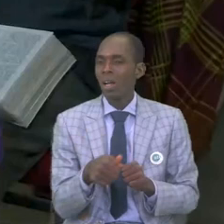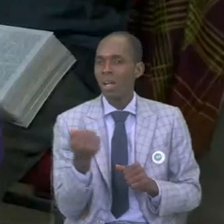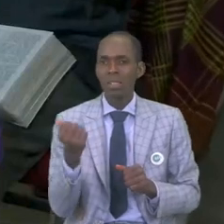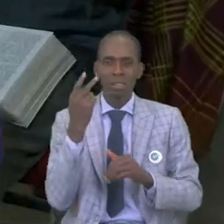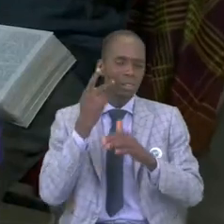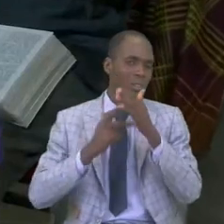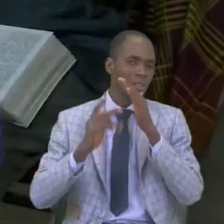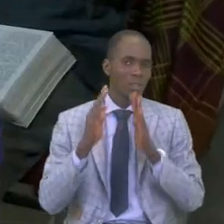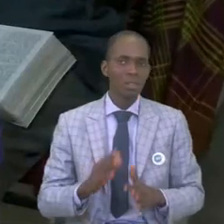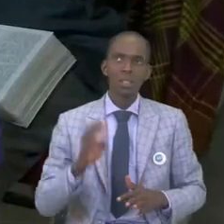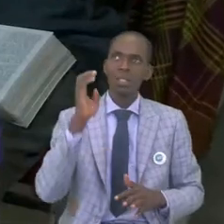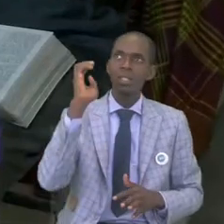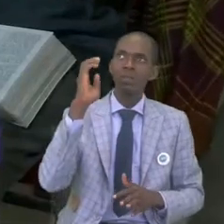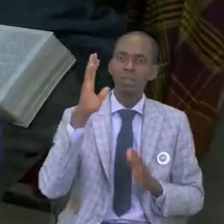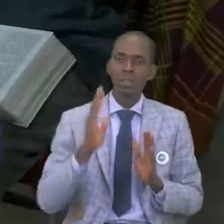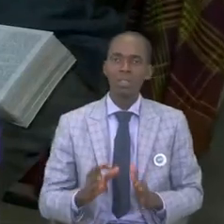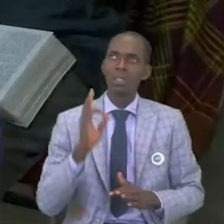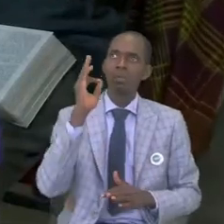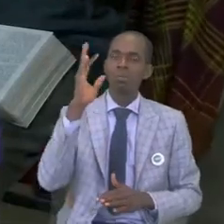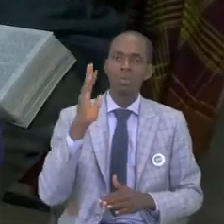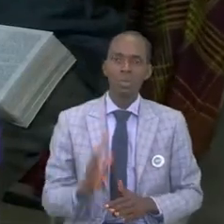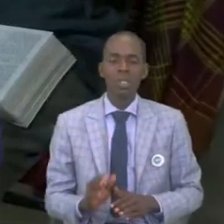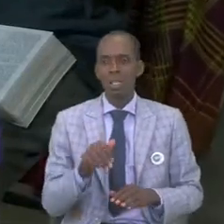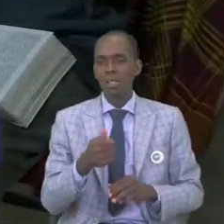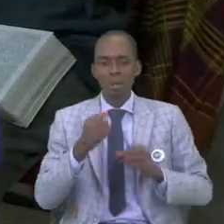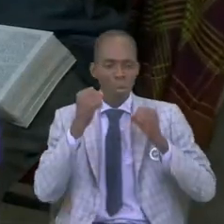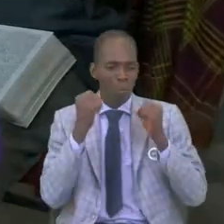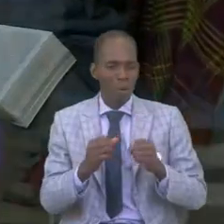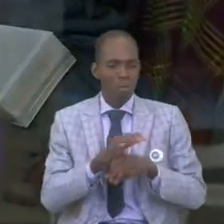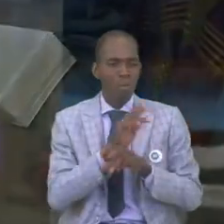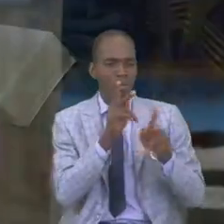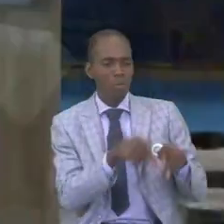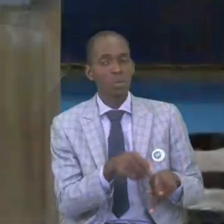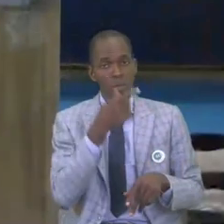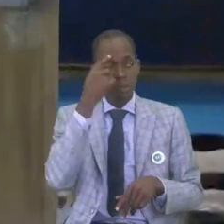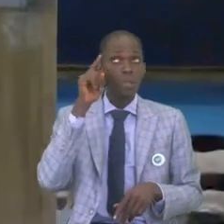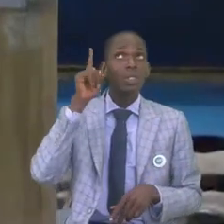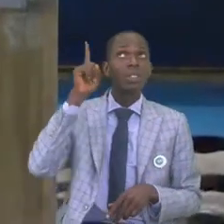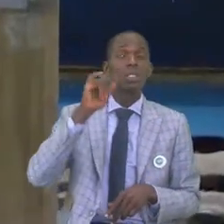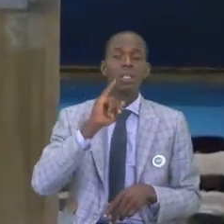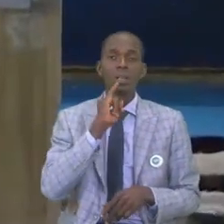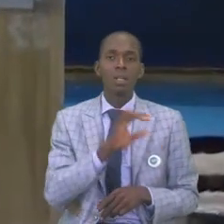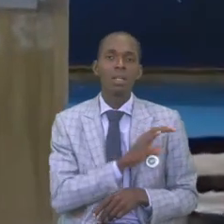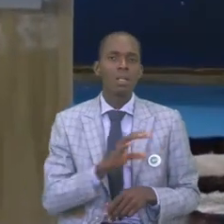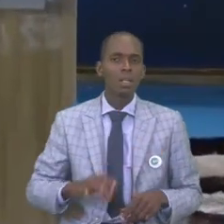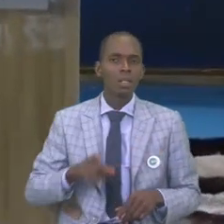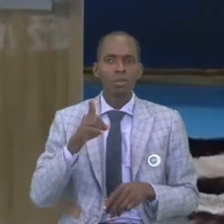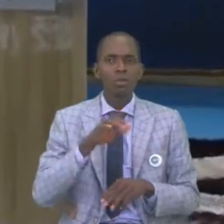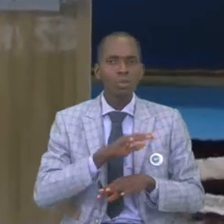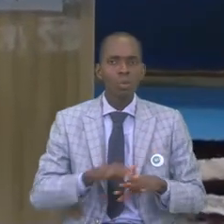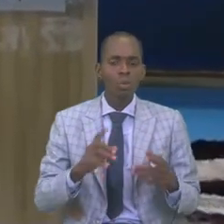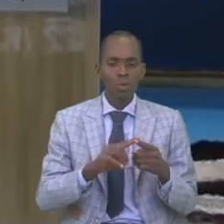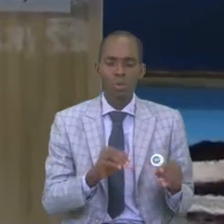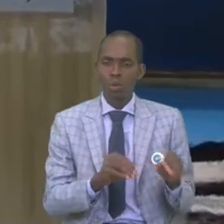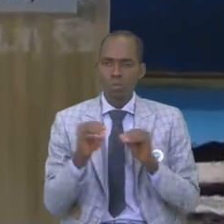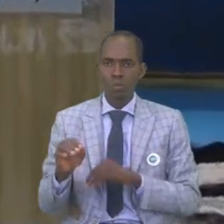him with any powerful one, because he is Christ. And so you don't want to plant your faith, your